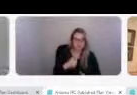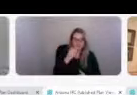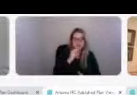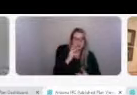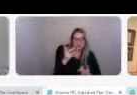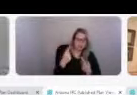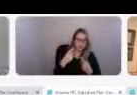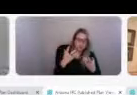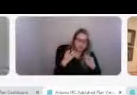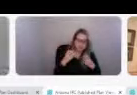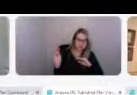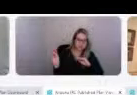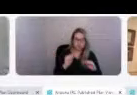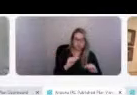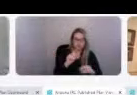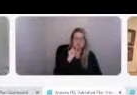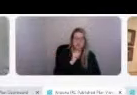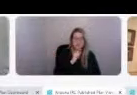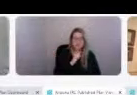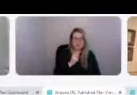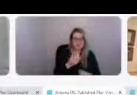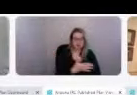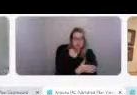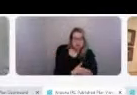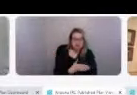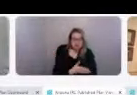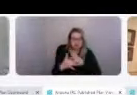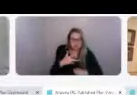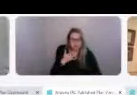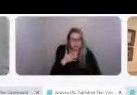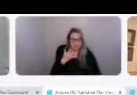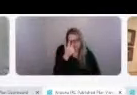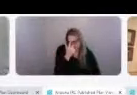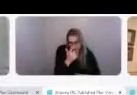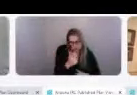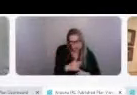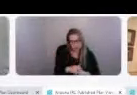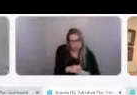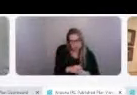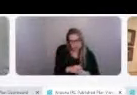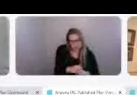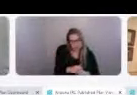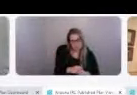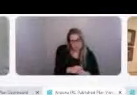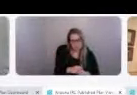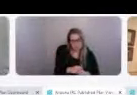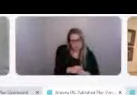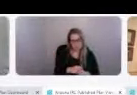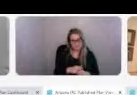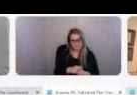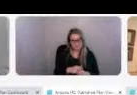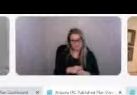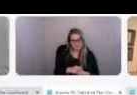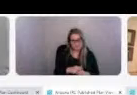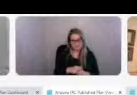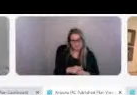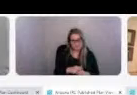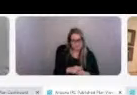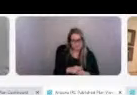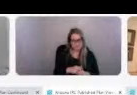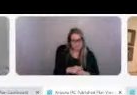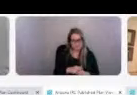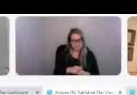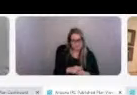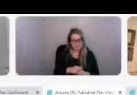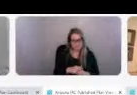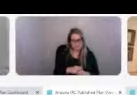gilbert because of the country feel um because of the uh well because